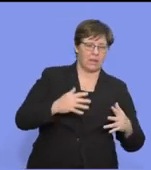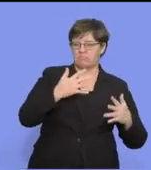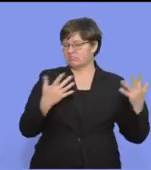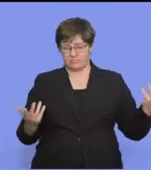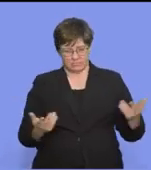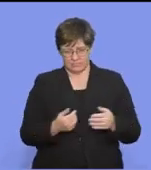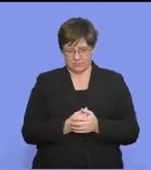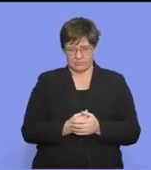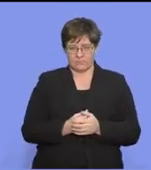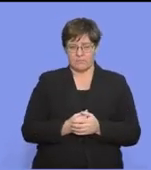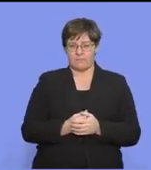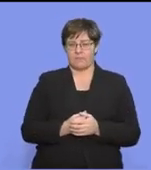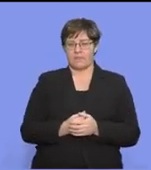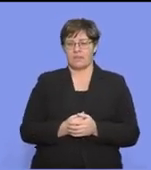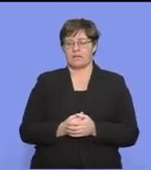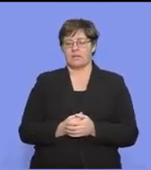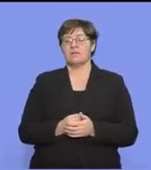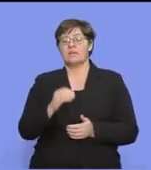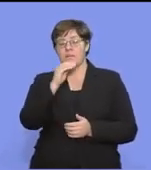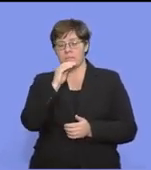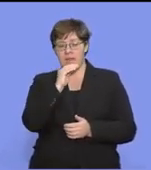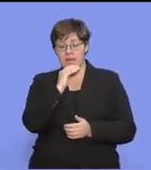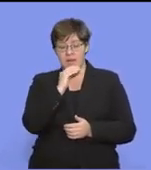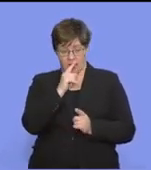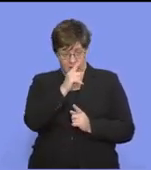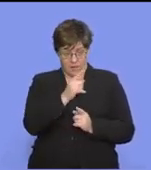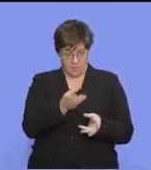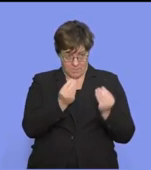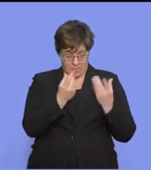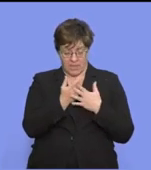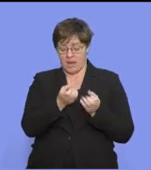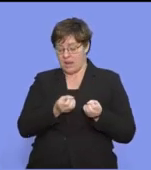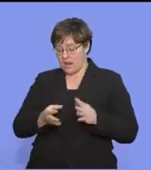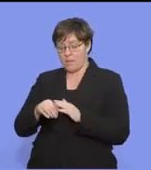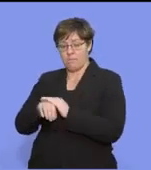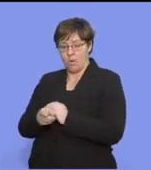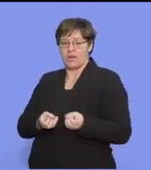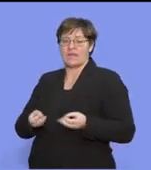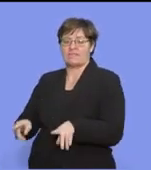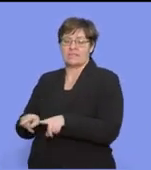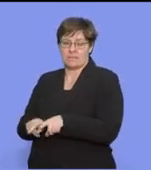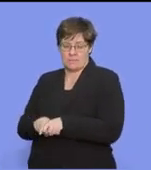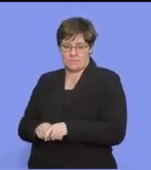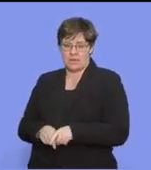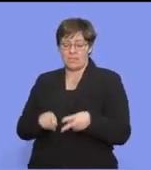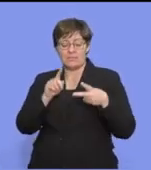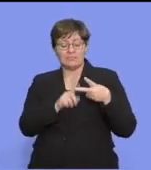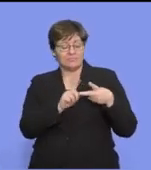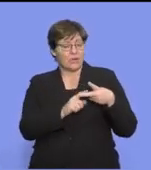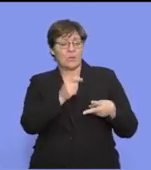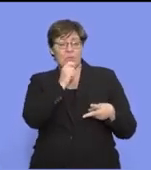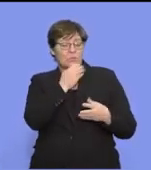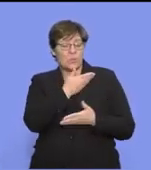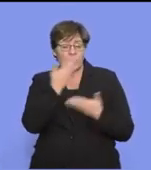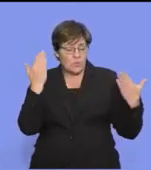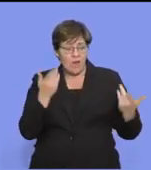whatever. And that then, they would then pass that on to their offspring. The part of the disuse, there